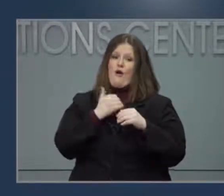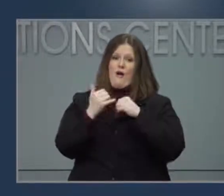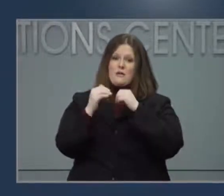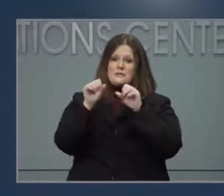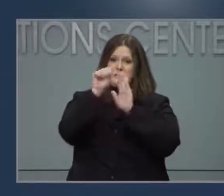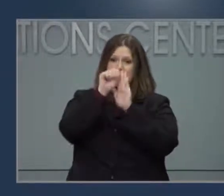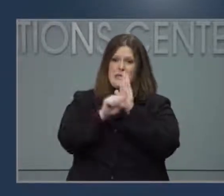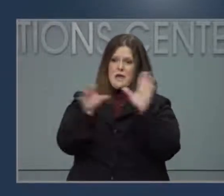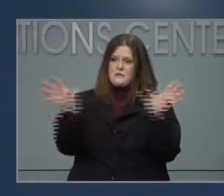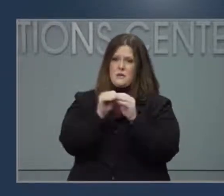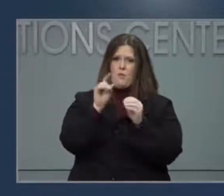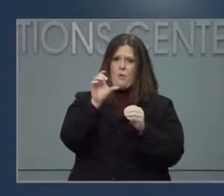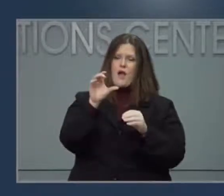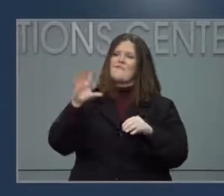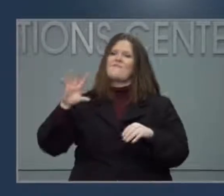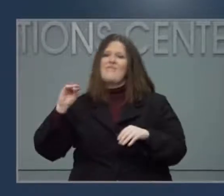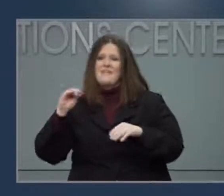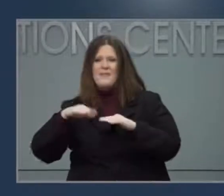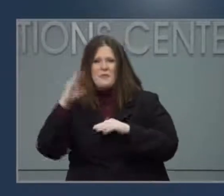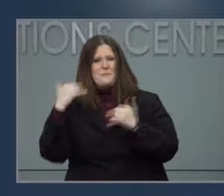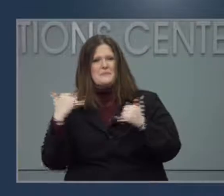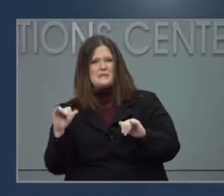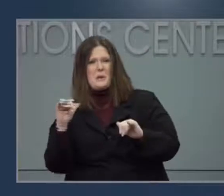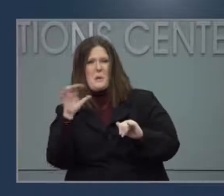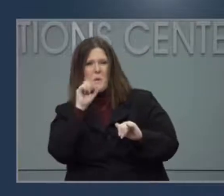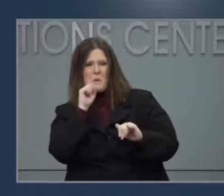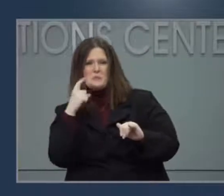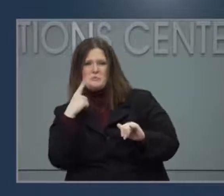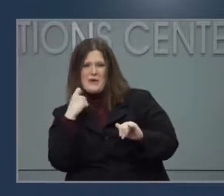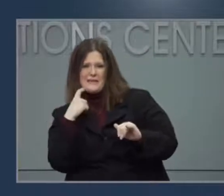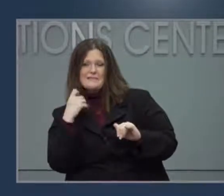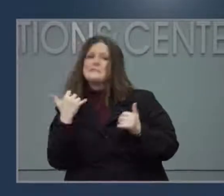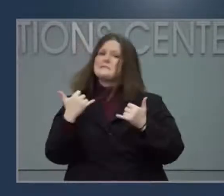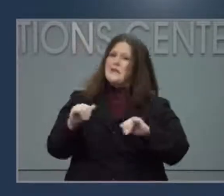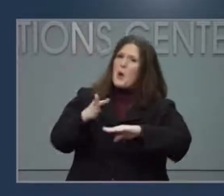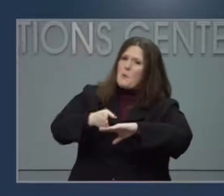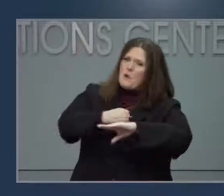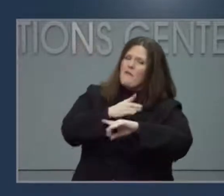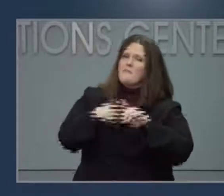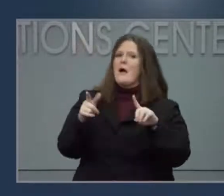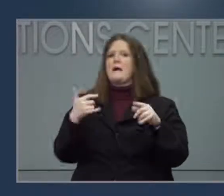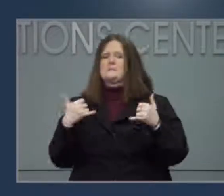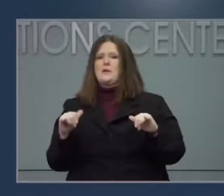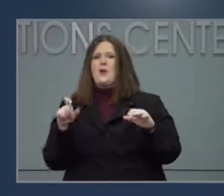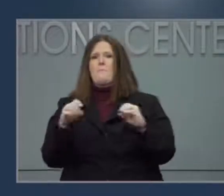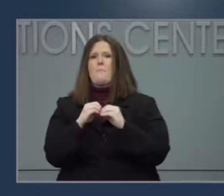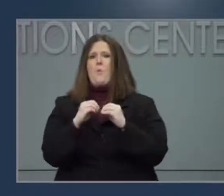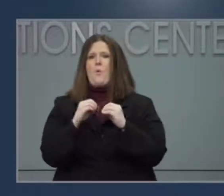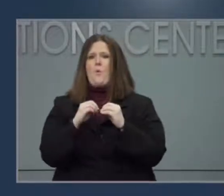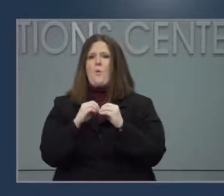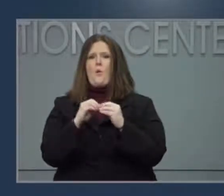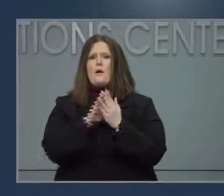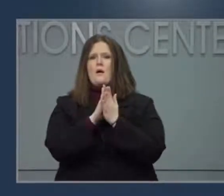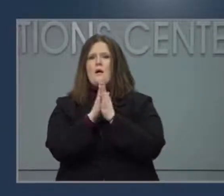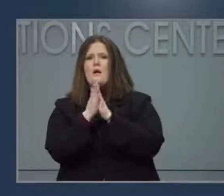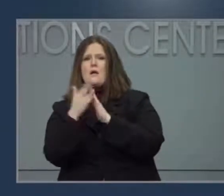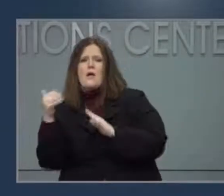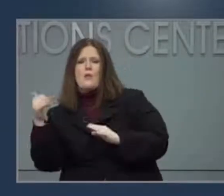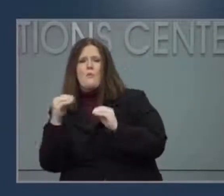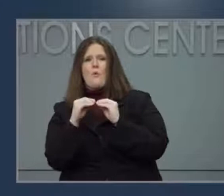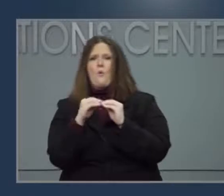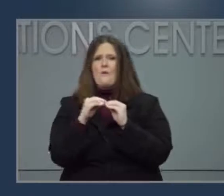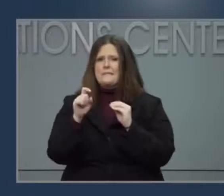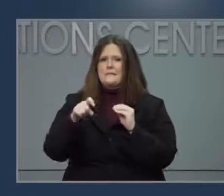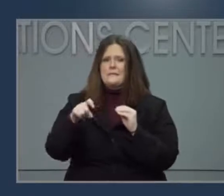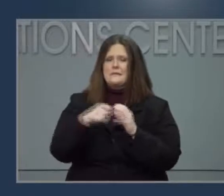orange. So while we're improving since our peak in January, we still have more work to do. With North Carolinians continuing to